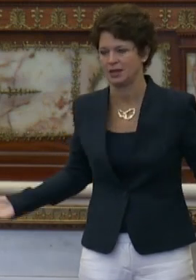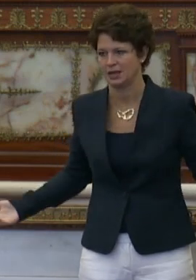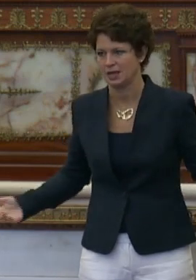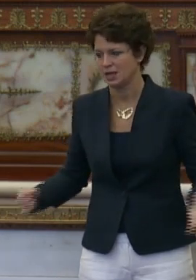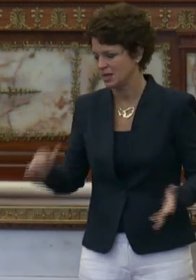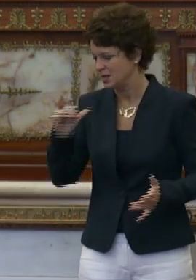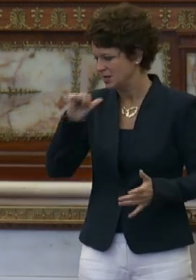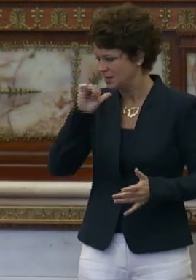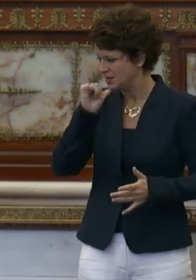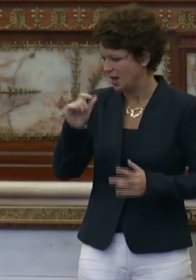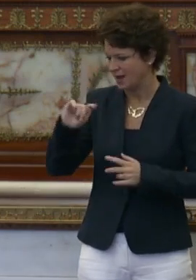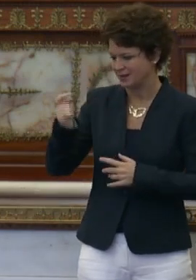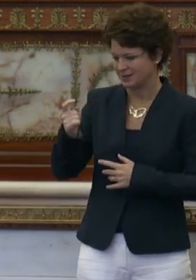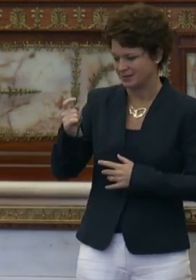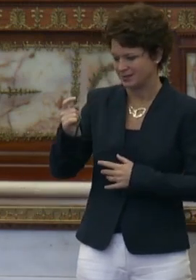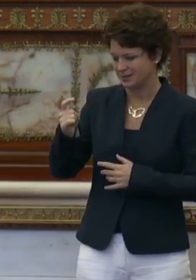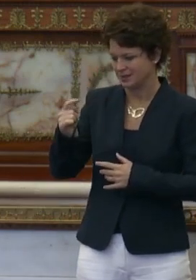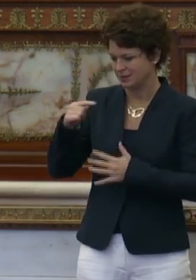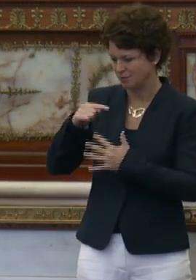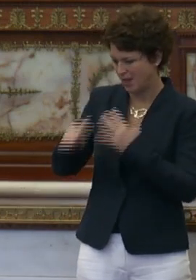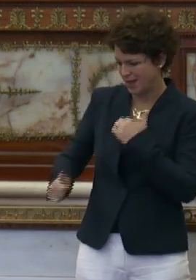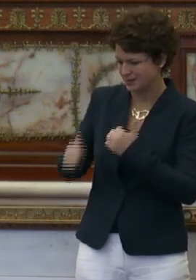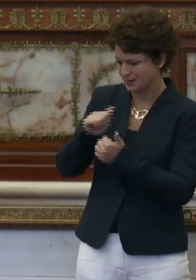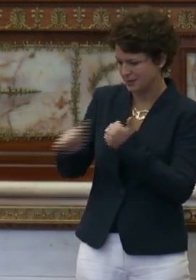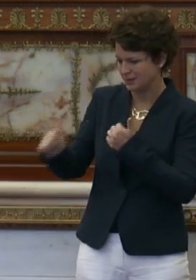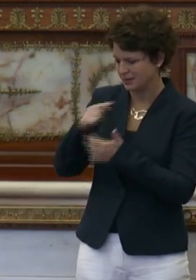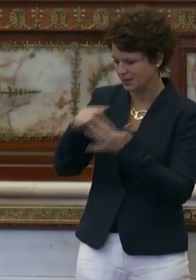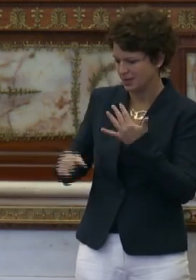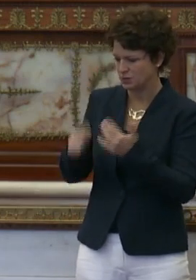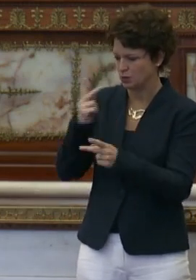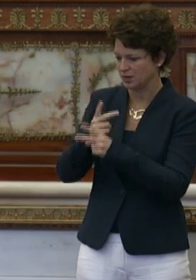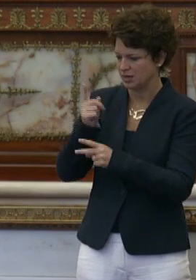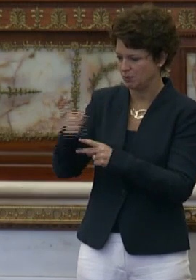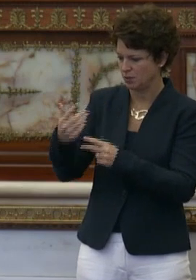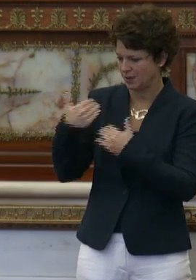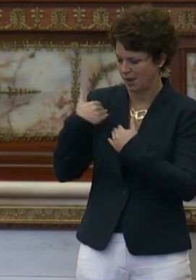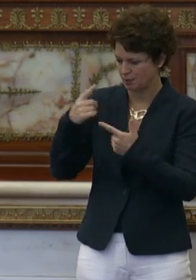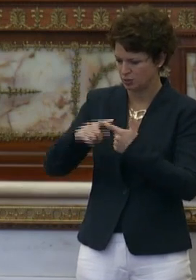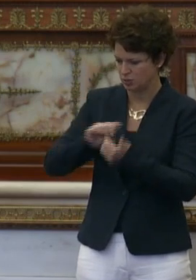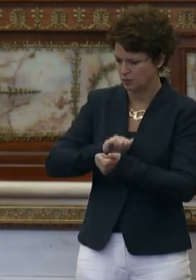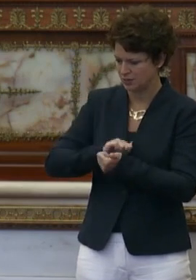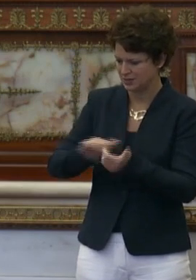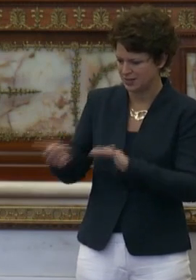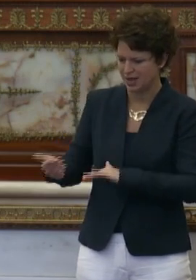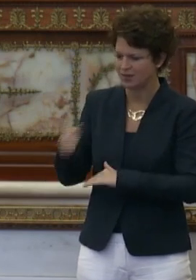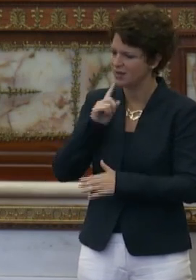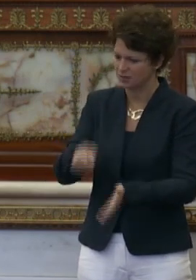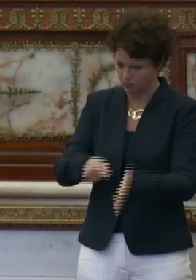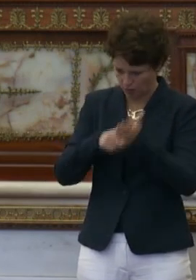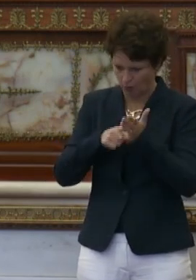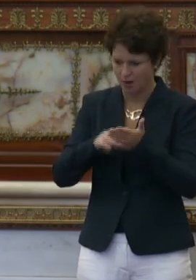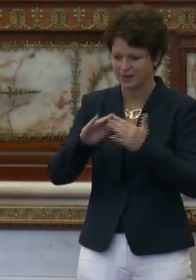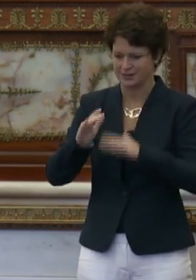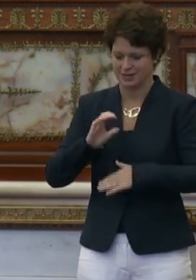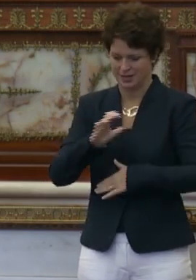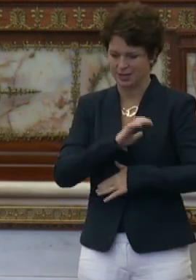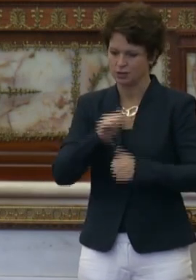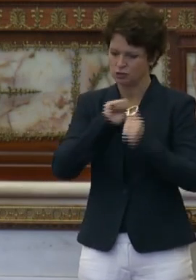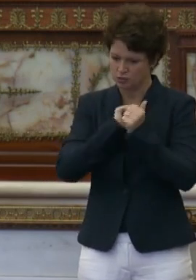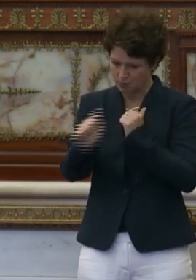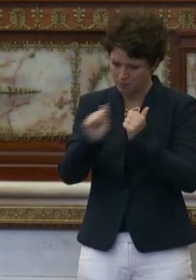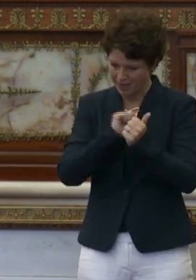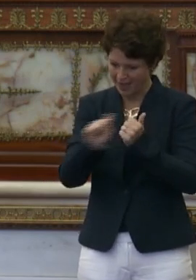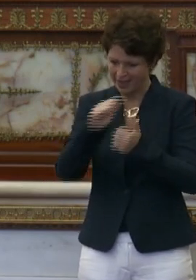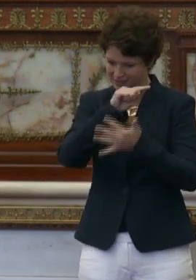Not passing these bills will hold you accountable to death. It is incumbent upon City Council to pass